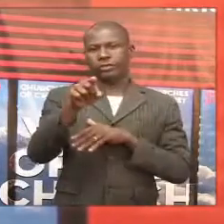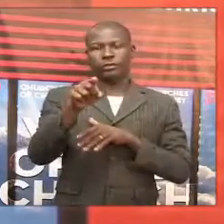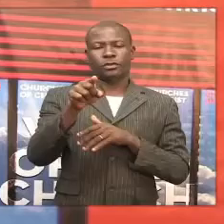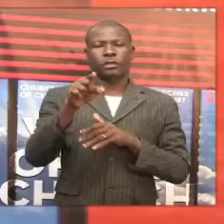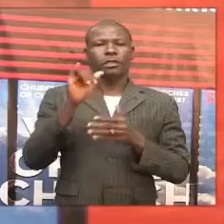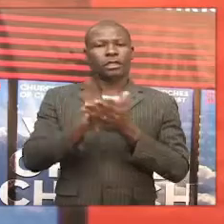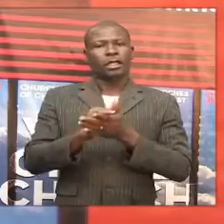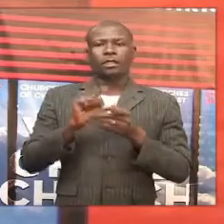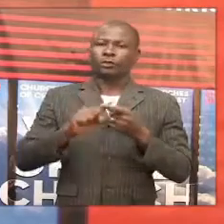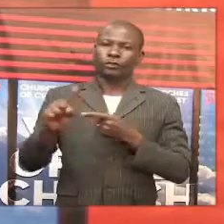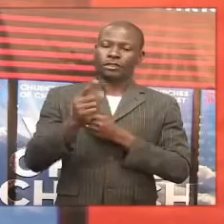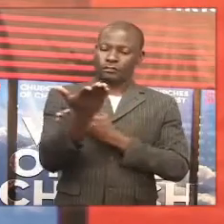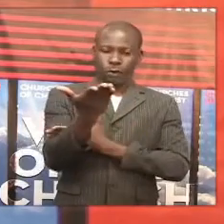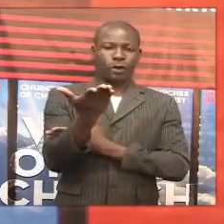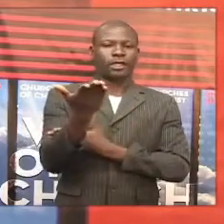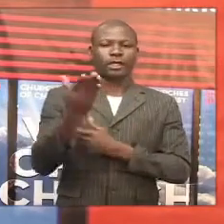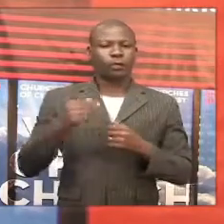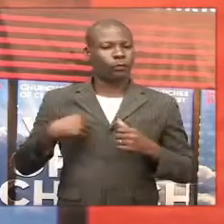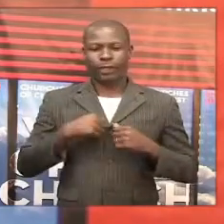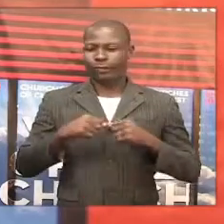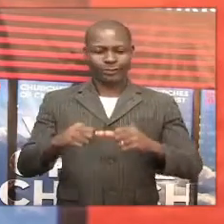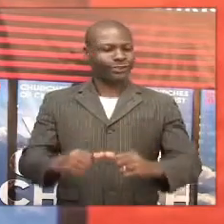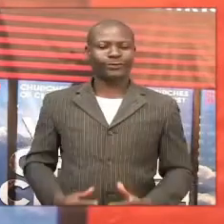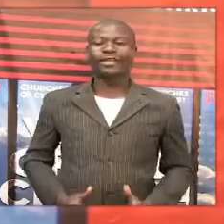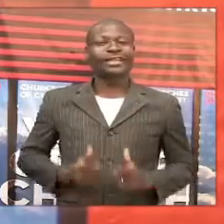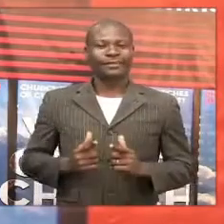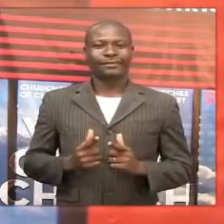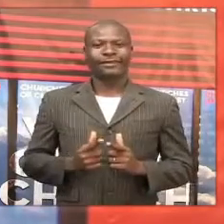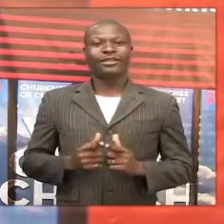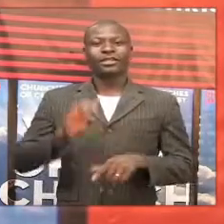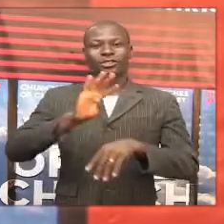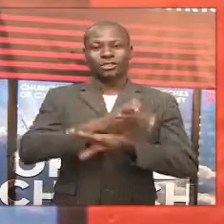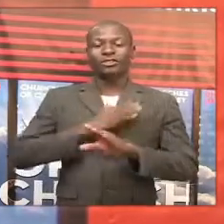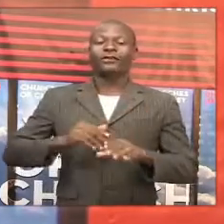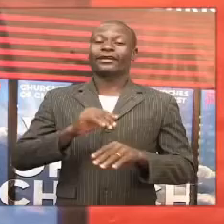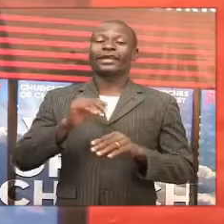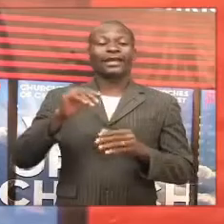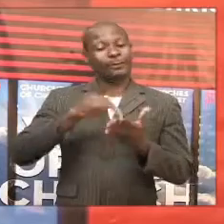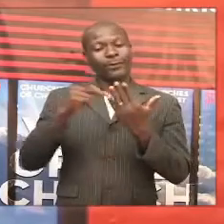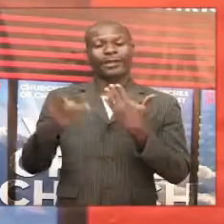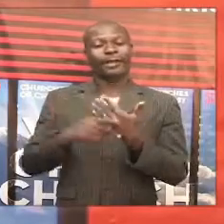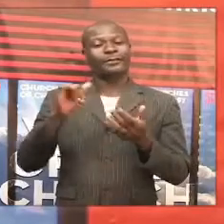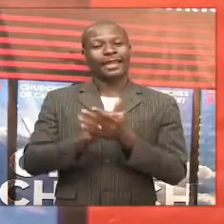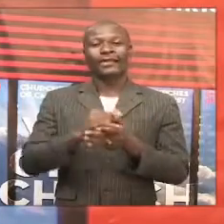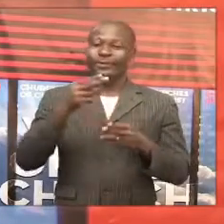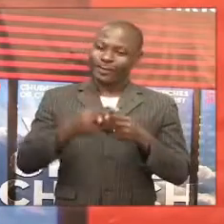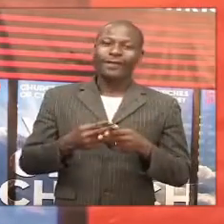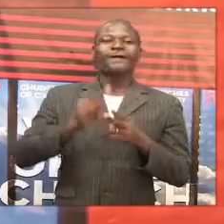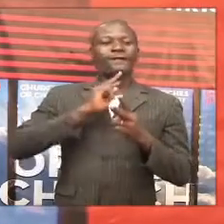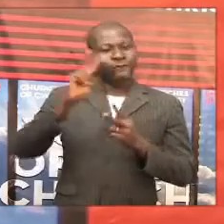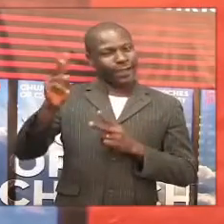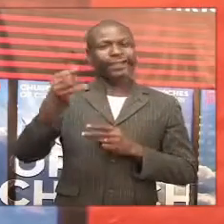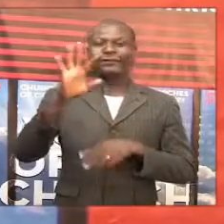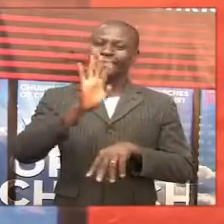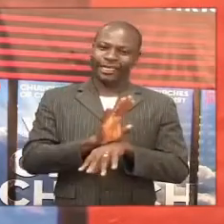and there, and a prayer, so you also can Accra at your Churches of Christ, a Juma D.A. I a voice of the